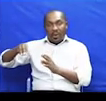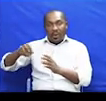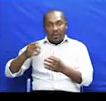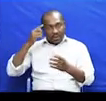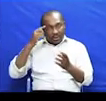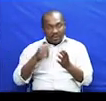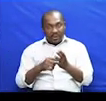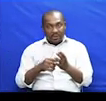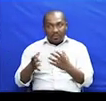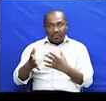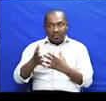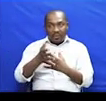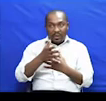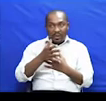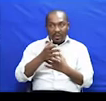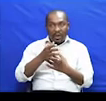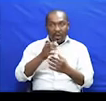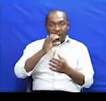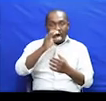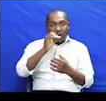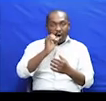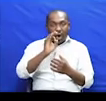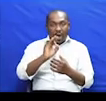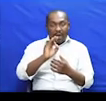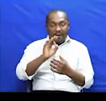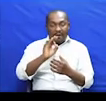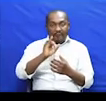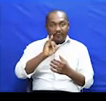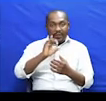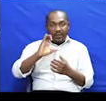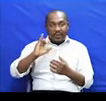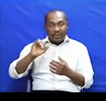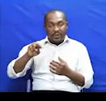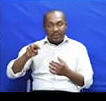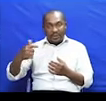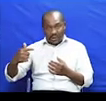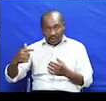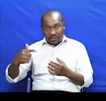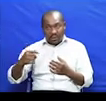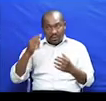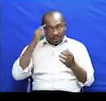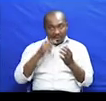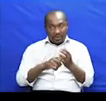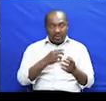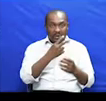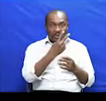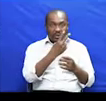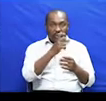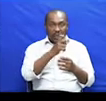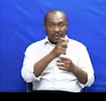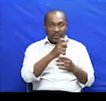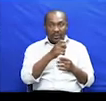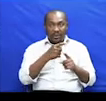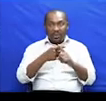it is coefficient, the subscript, it has to be coefficient, 2x plus molar mass of carbon 12 plus molar mass of